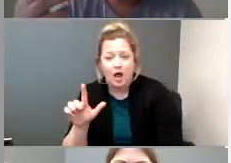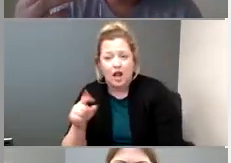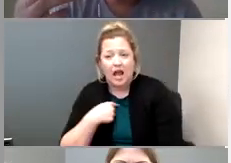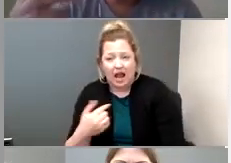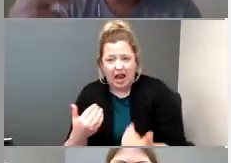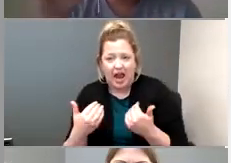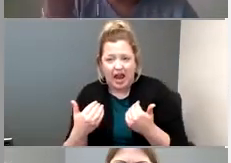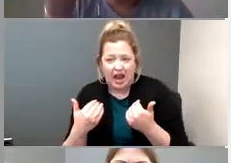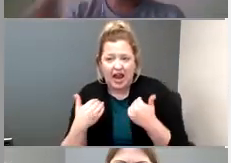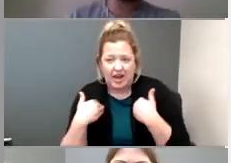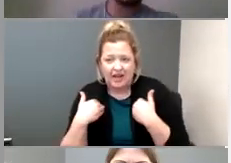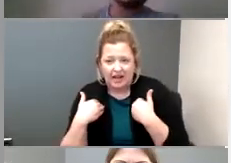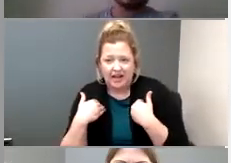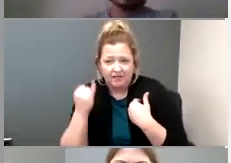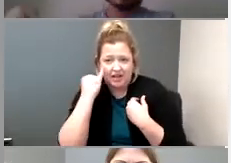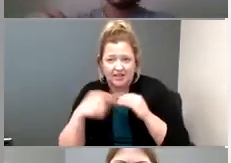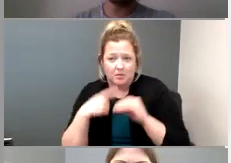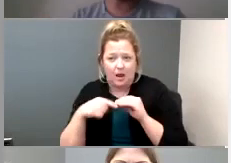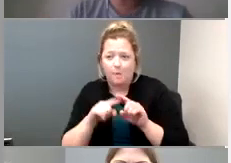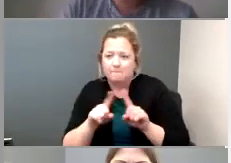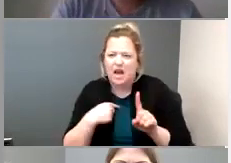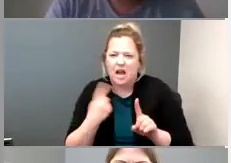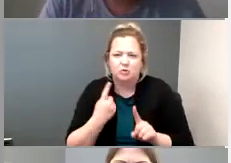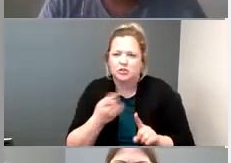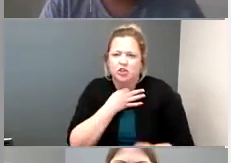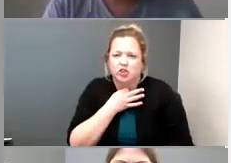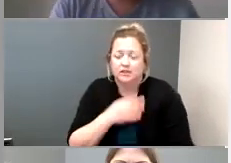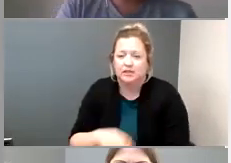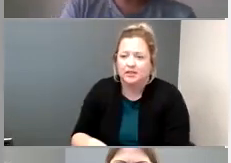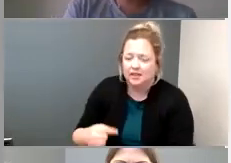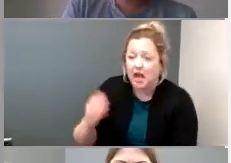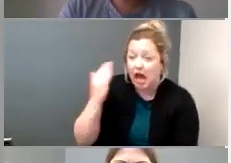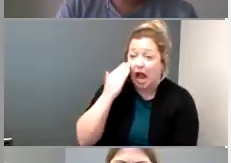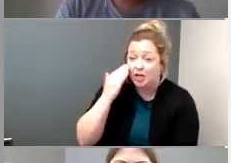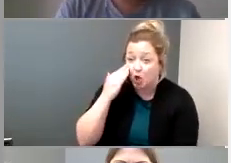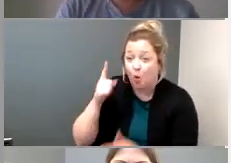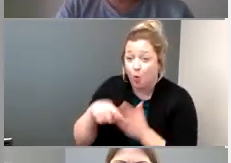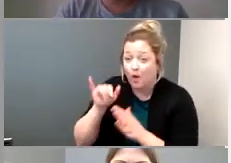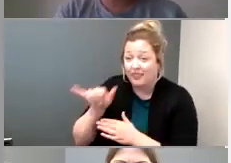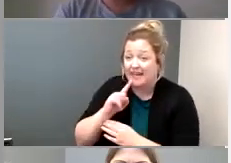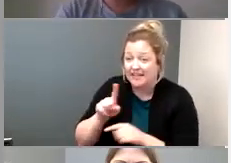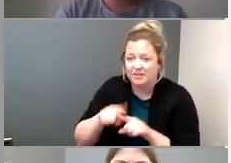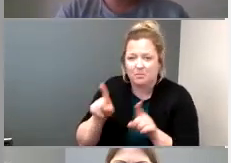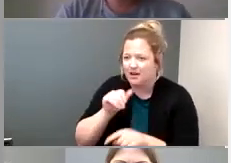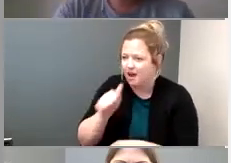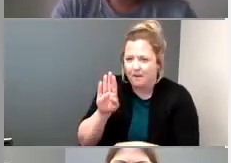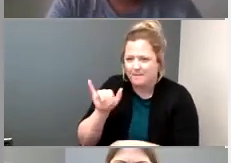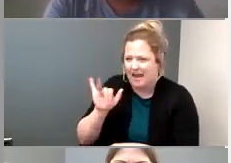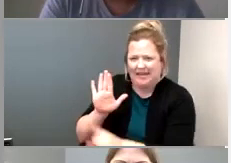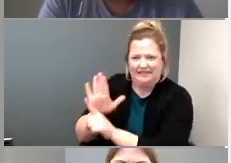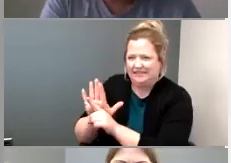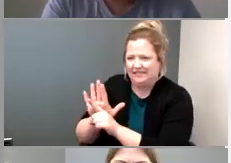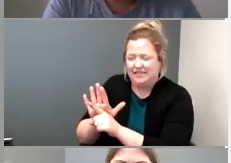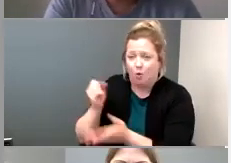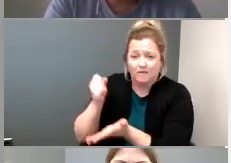just wanted to. Yeah, that's fine. So I think I understand it, but just not by its official name. Okay, perfect. Okay.